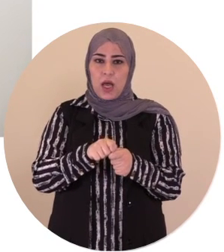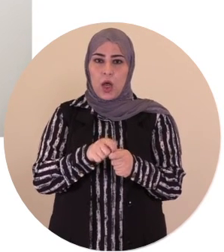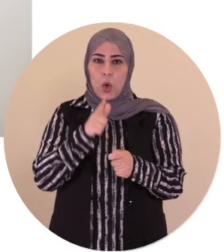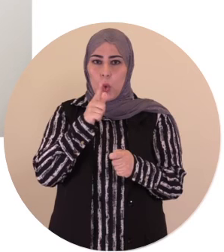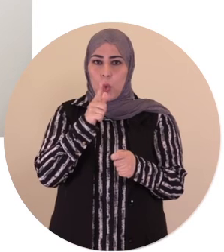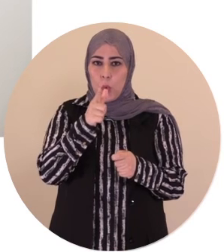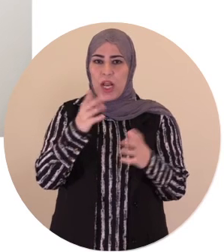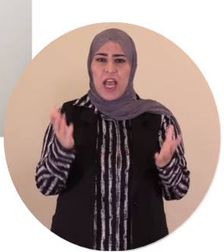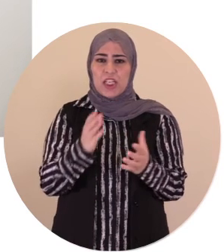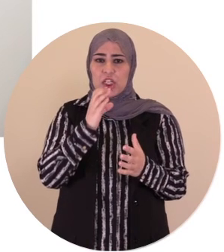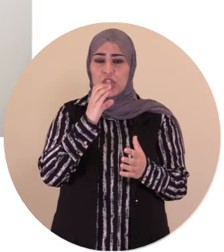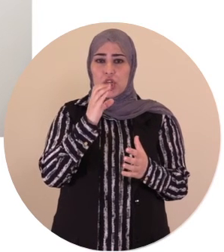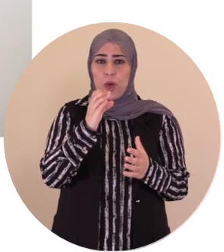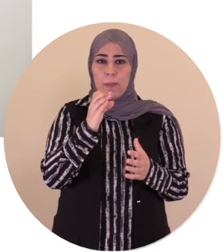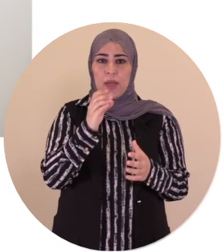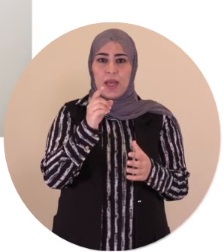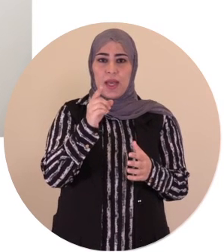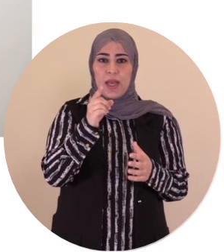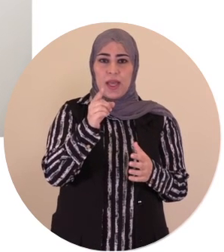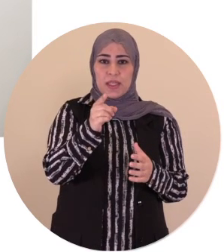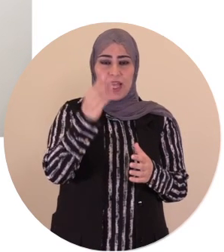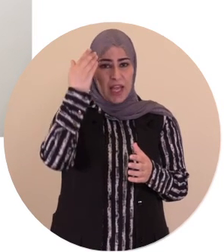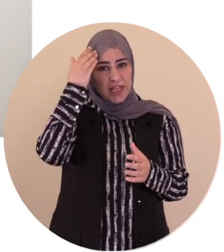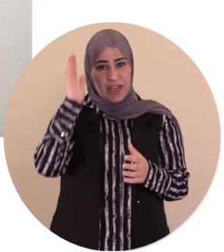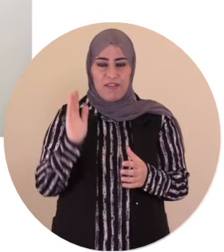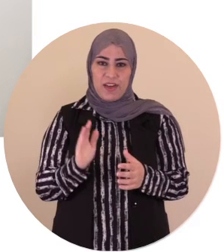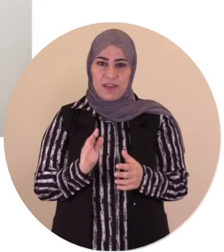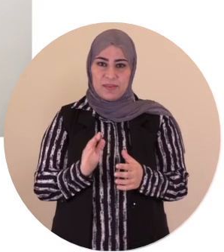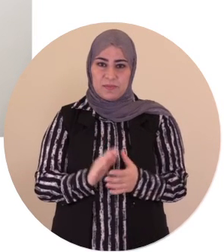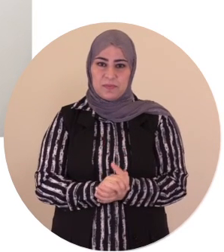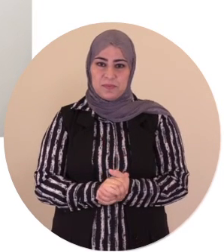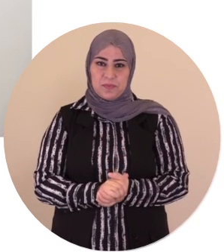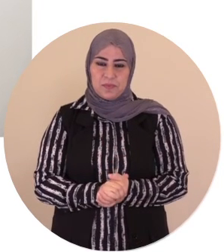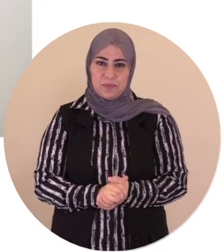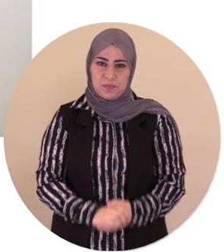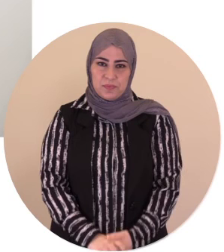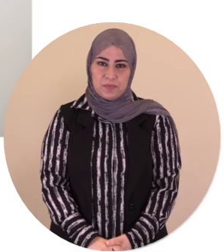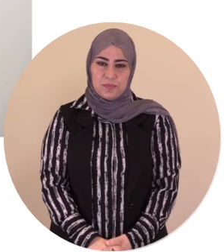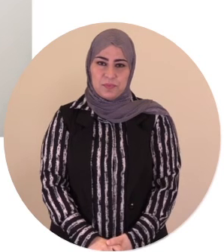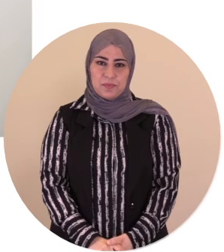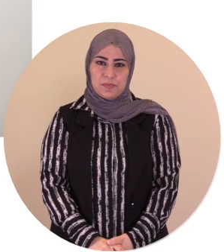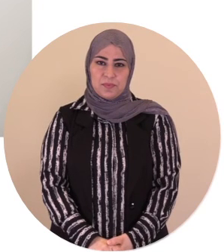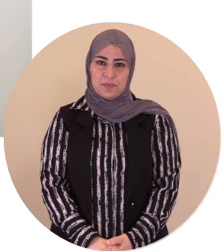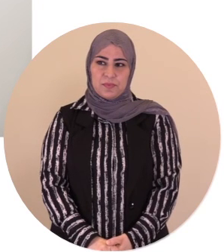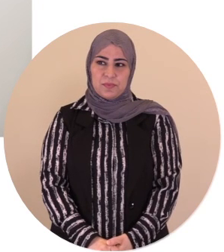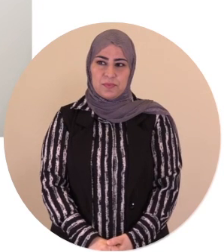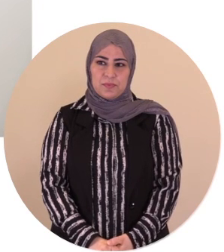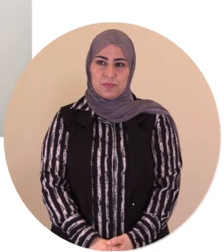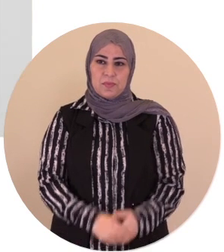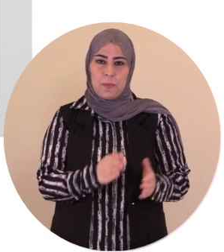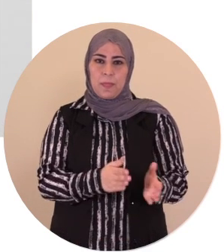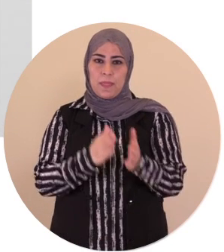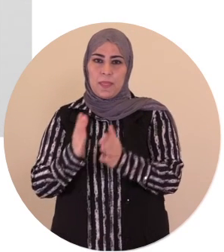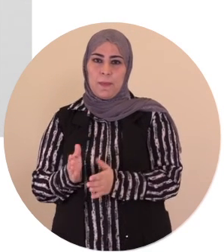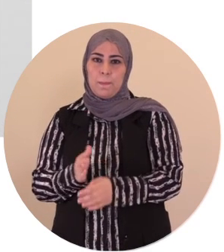answer as long as you are ready to write it down in a clear, accurate form.